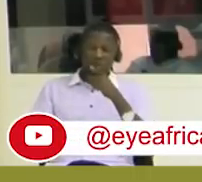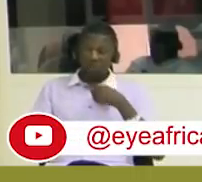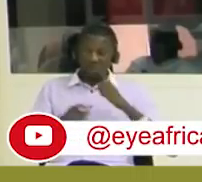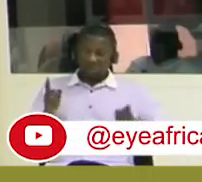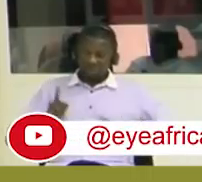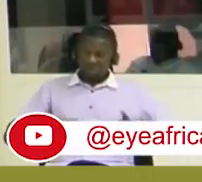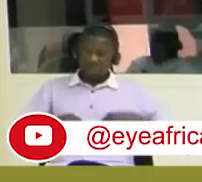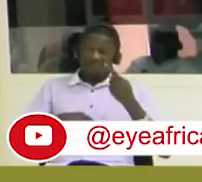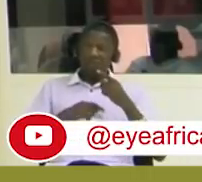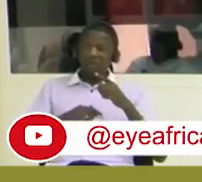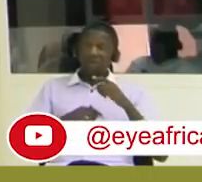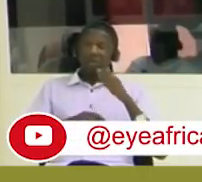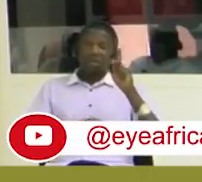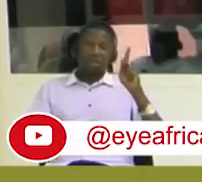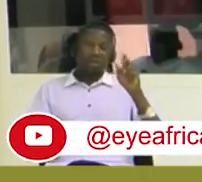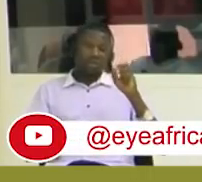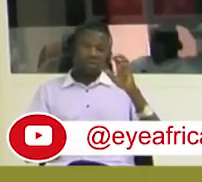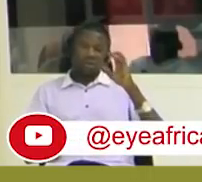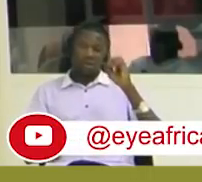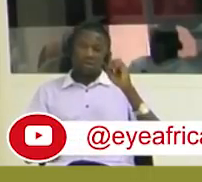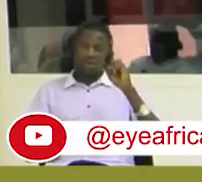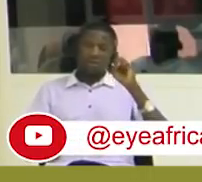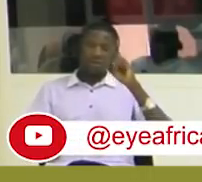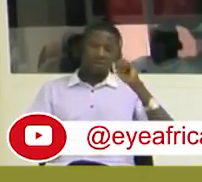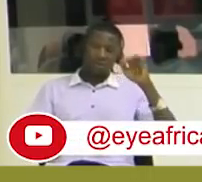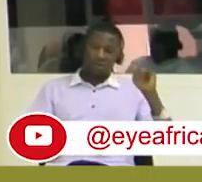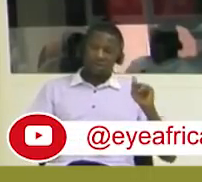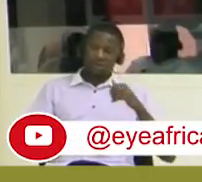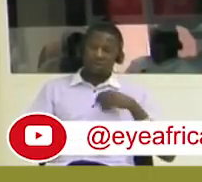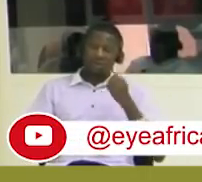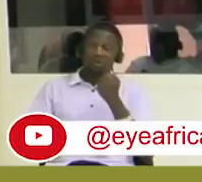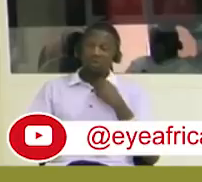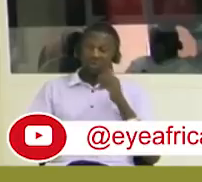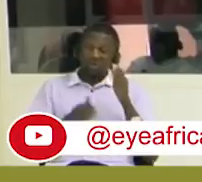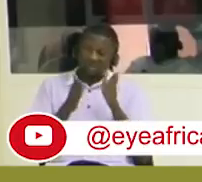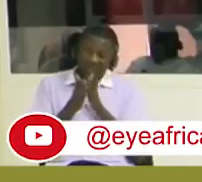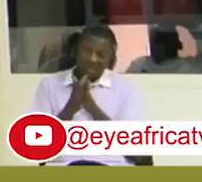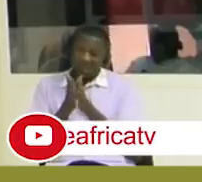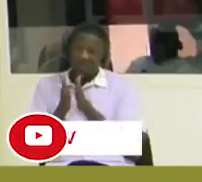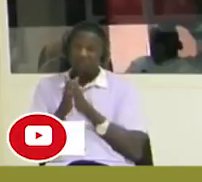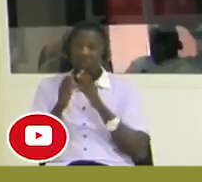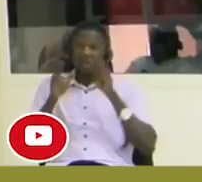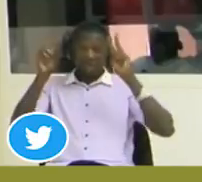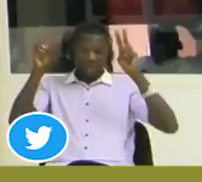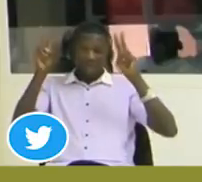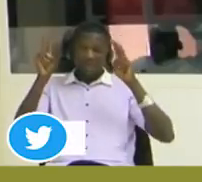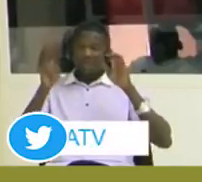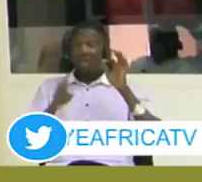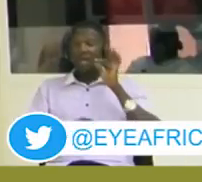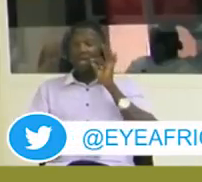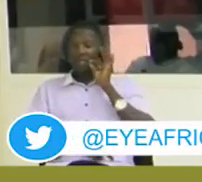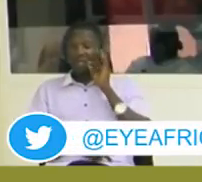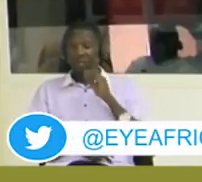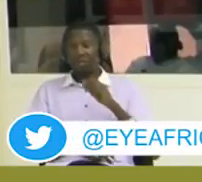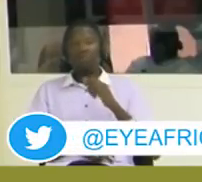Usman Koro Ceesay because he was increasingly getting closer to Jammeh. Answer, that is correct.